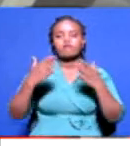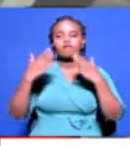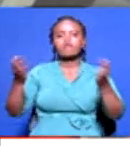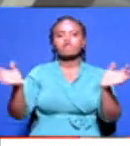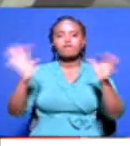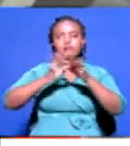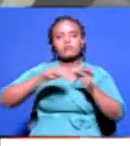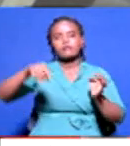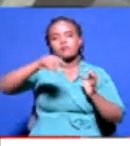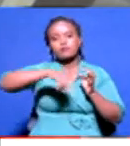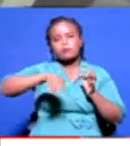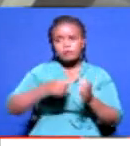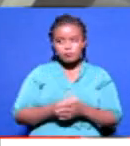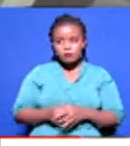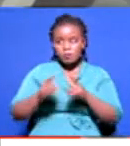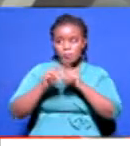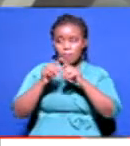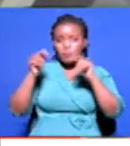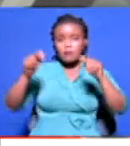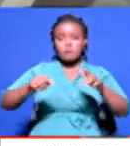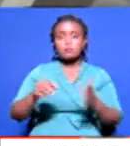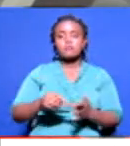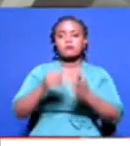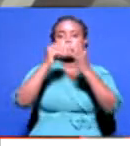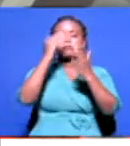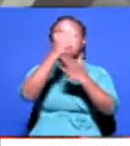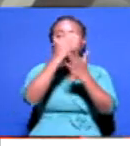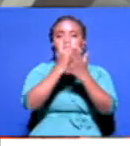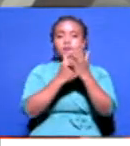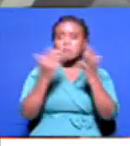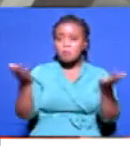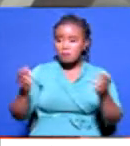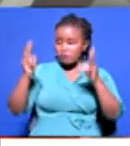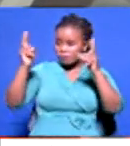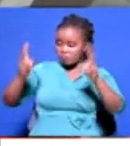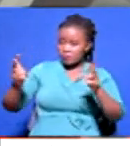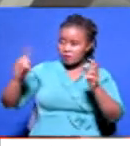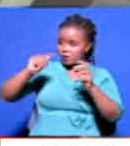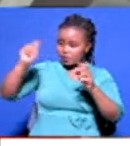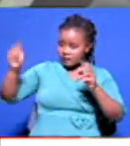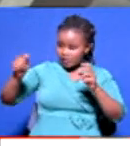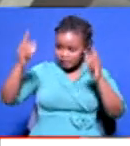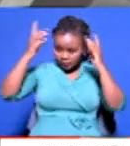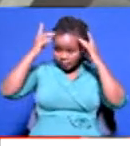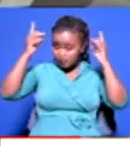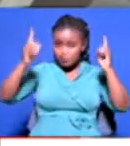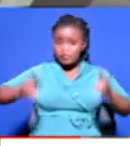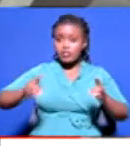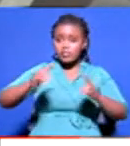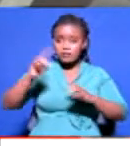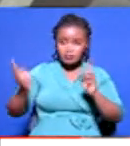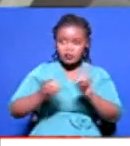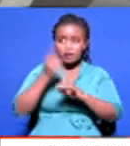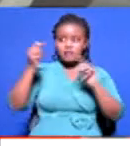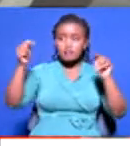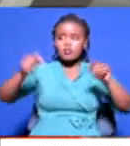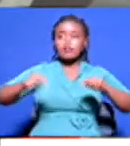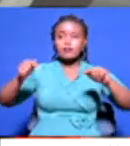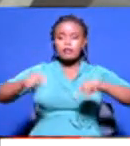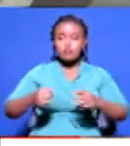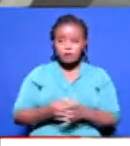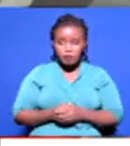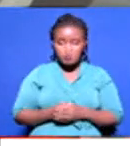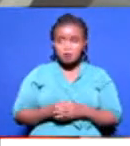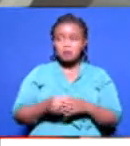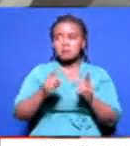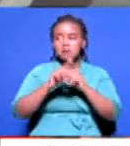course, our special segment, Kenya Decides, begins tonight. our reporter and our co-anchor,